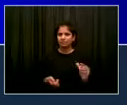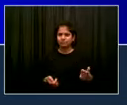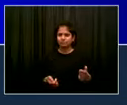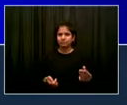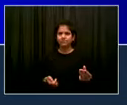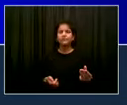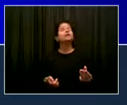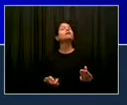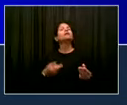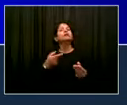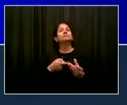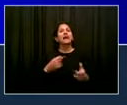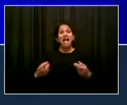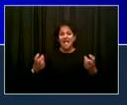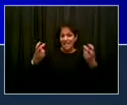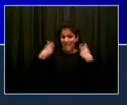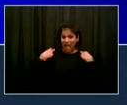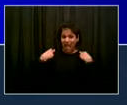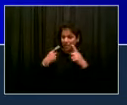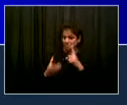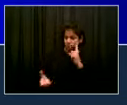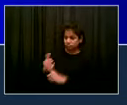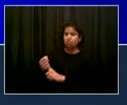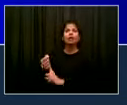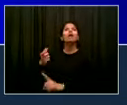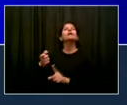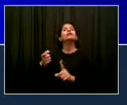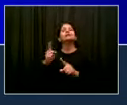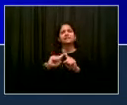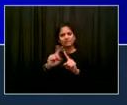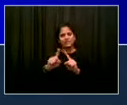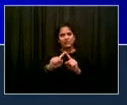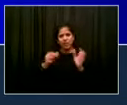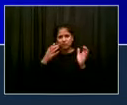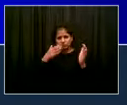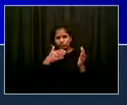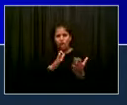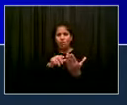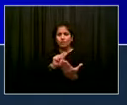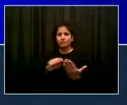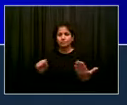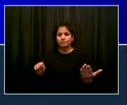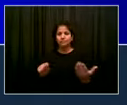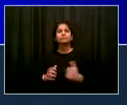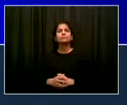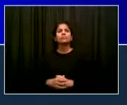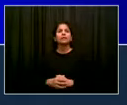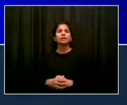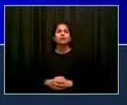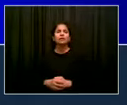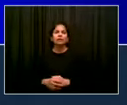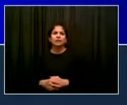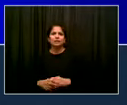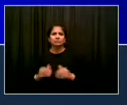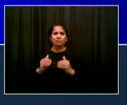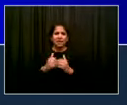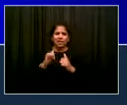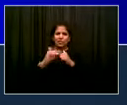difference. They are intelligence-driven. It's really important to say this. It is based on getting the right information and following through to create the right